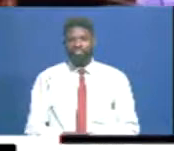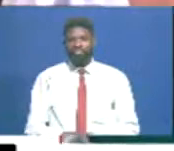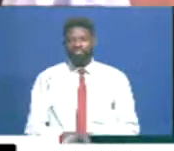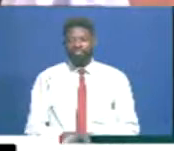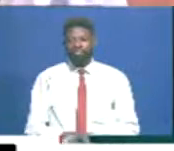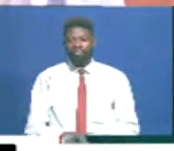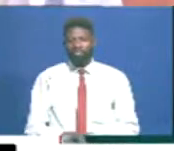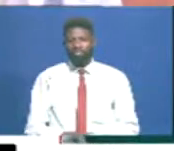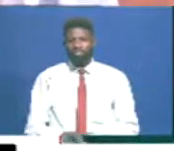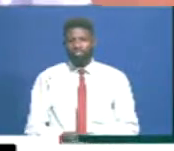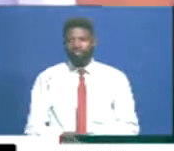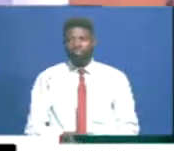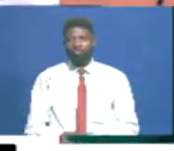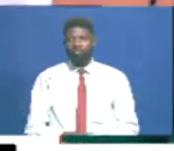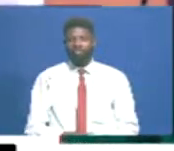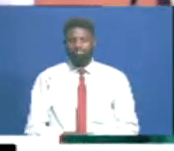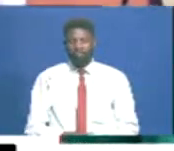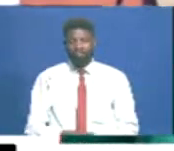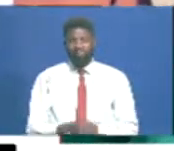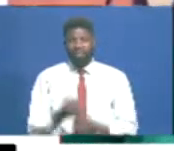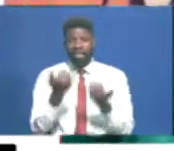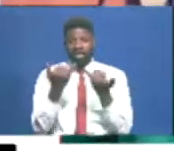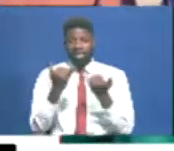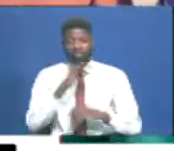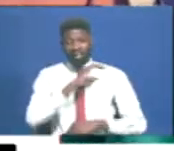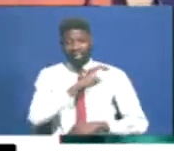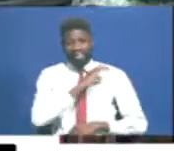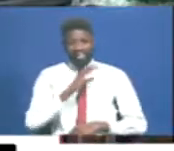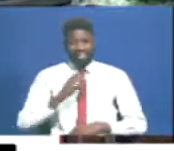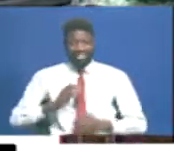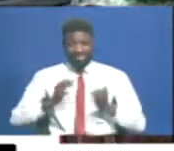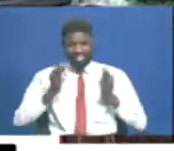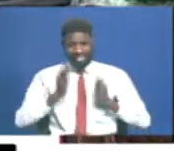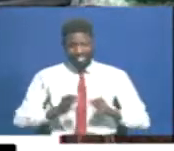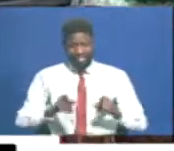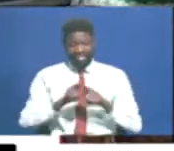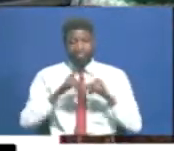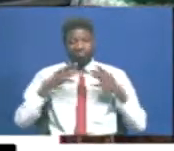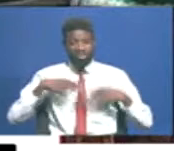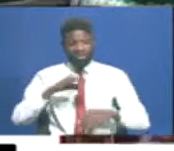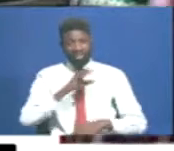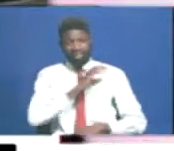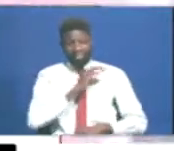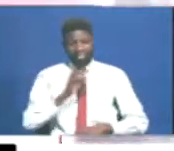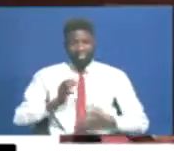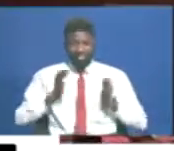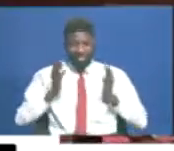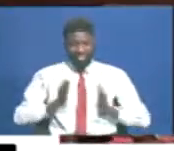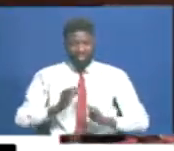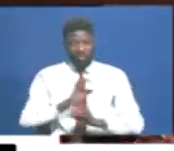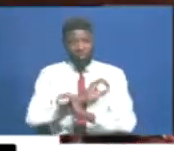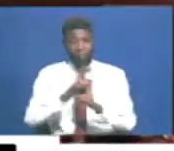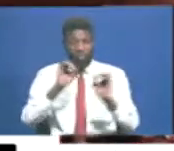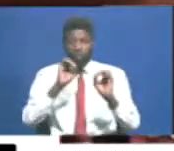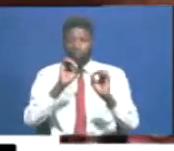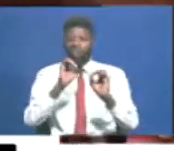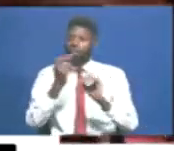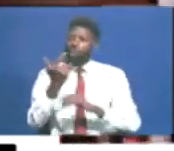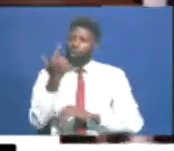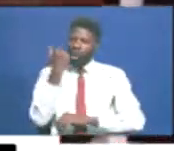This usually forces Christians and non-Christians to seek divine interventions to eliminate such curses.